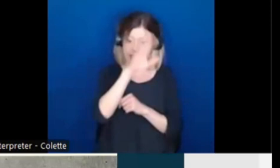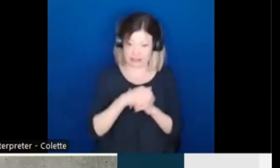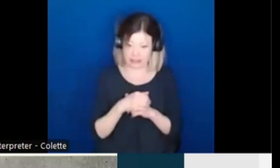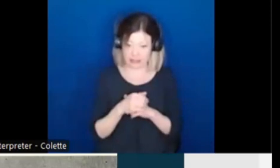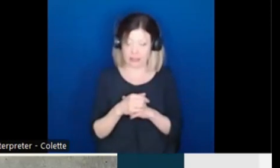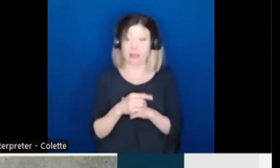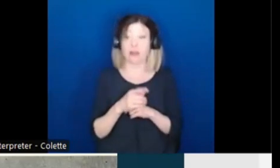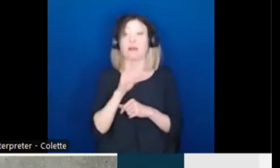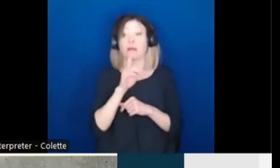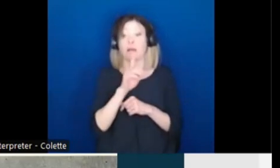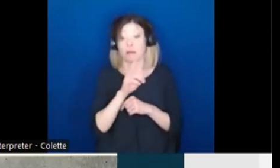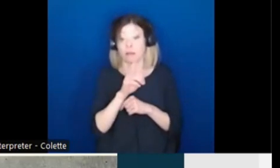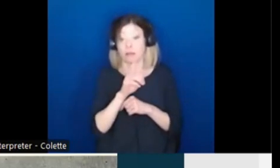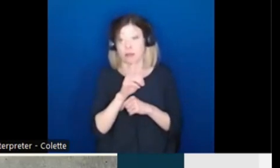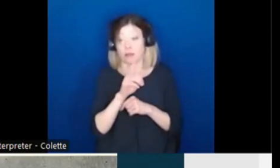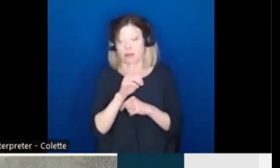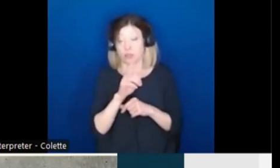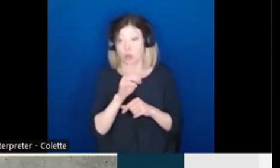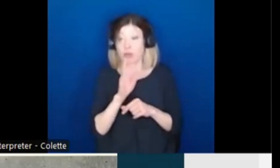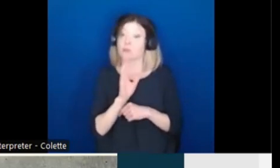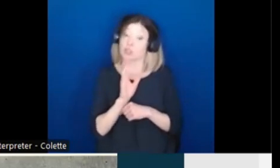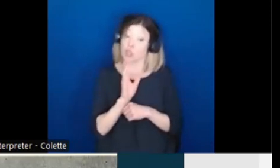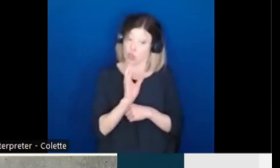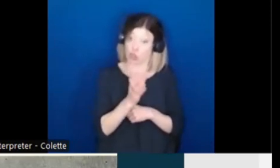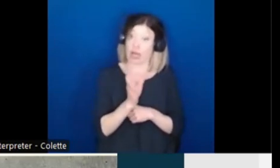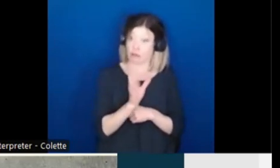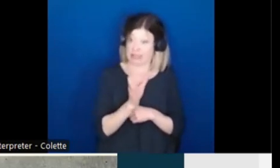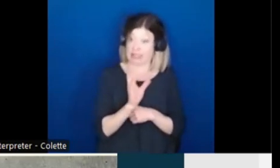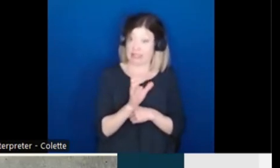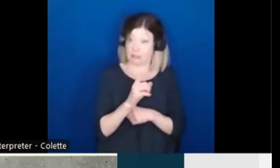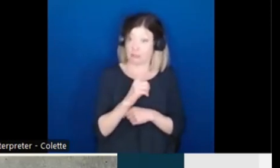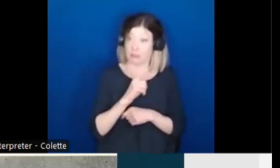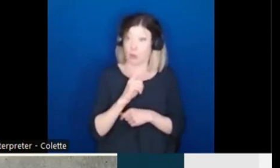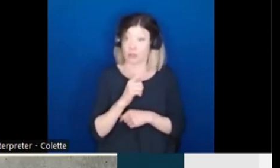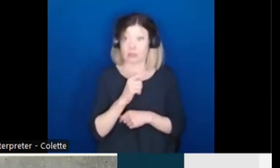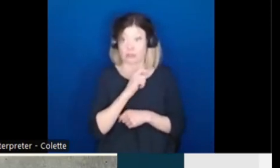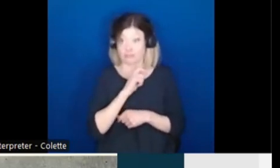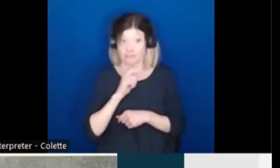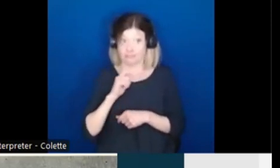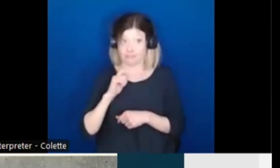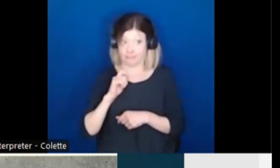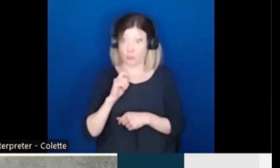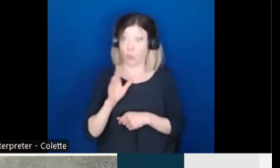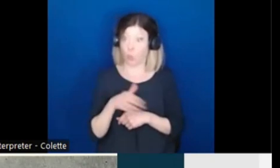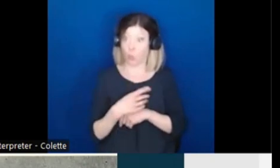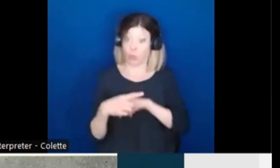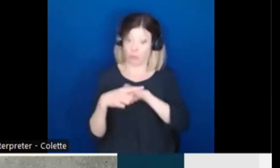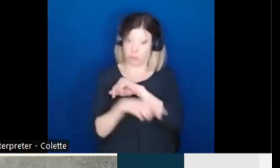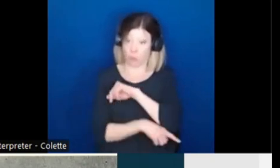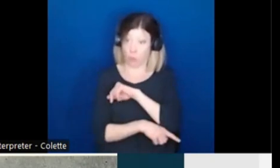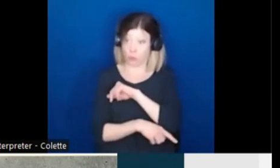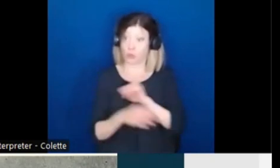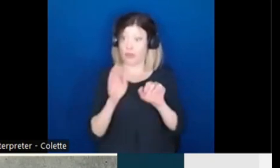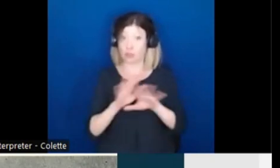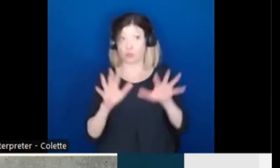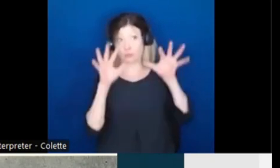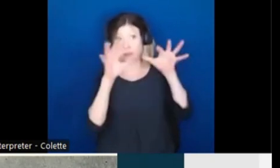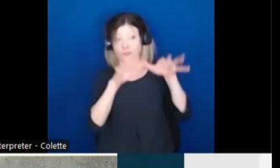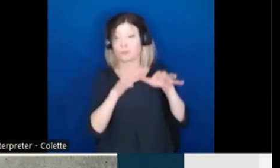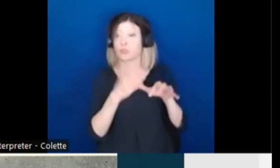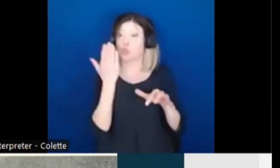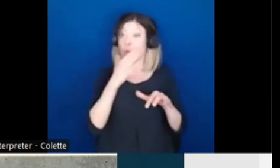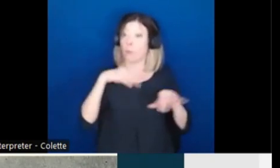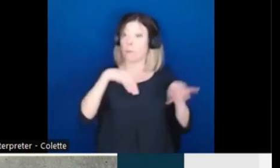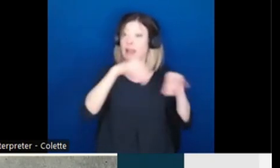paid for poor clergymen, so daughters. So we sent Mariah and Elizabeth, and then Charlotte and Emily. Now,